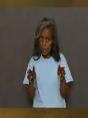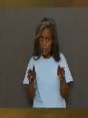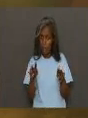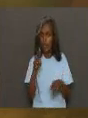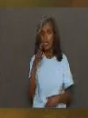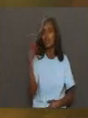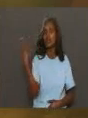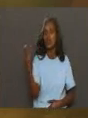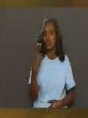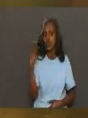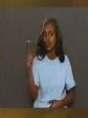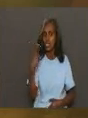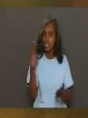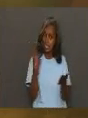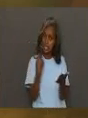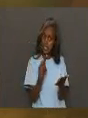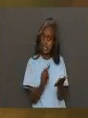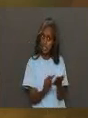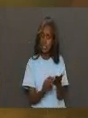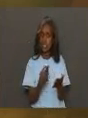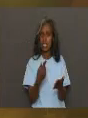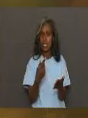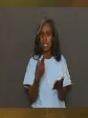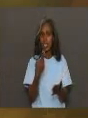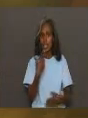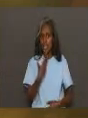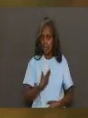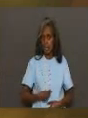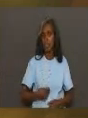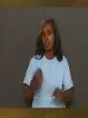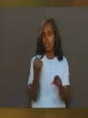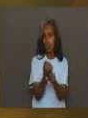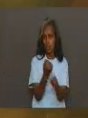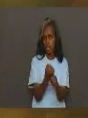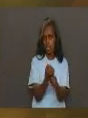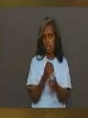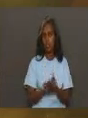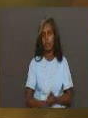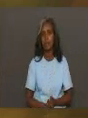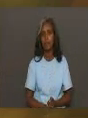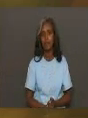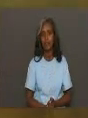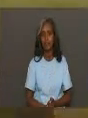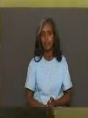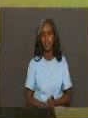variables by using these elementary